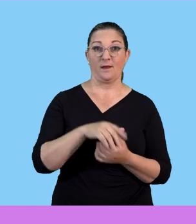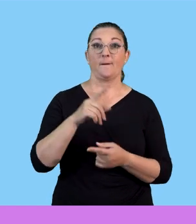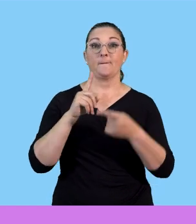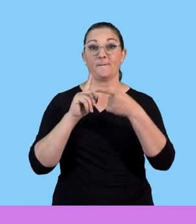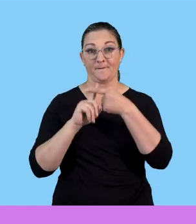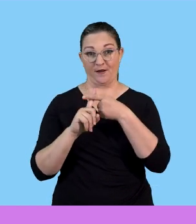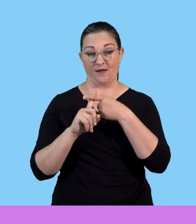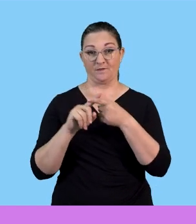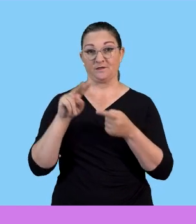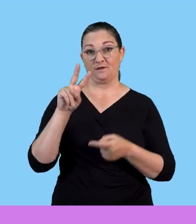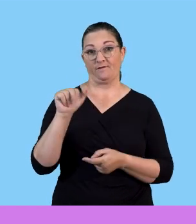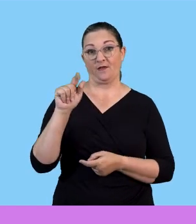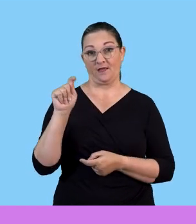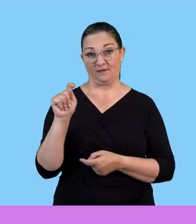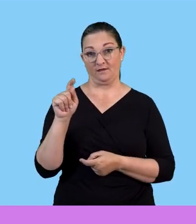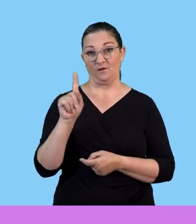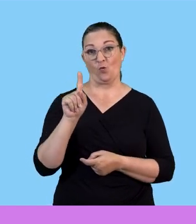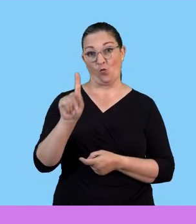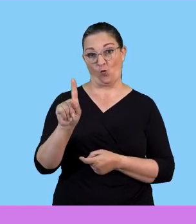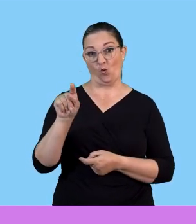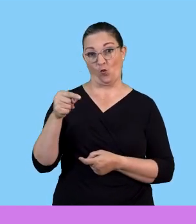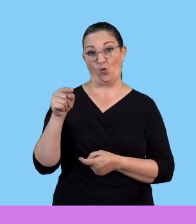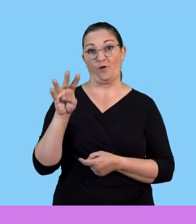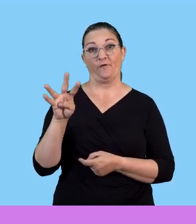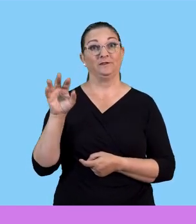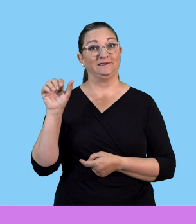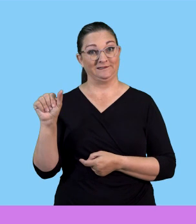R9.77, plus the VAT,